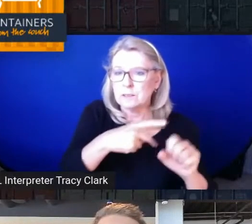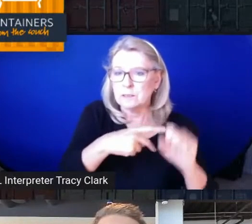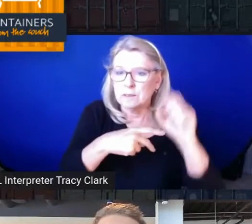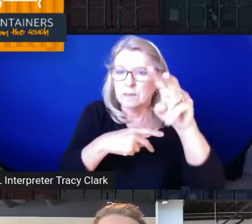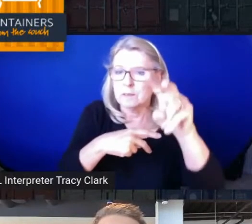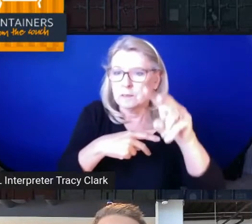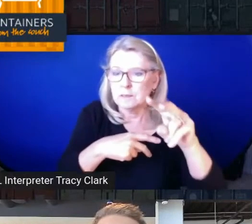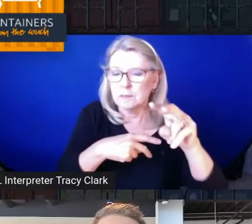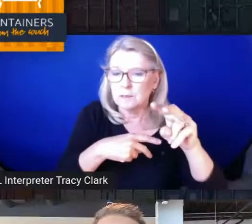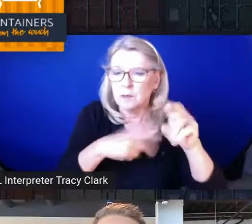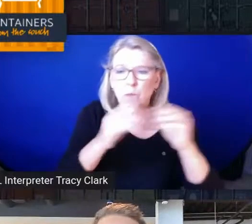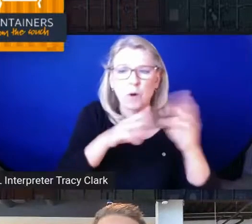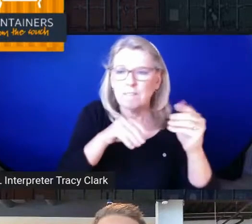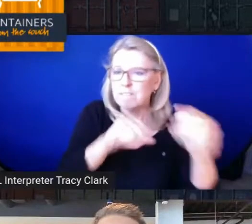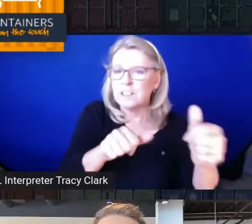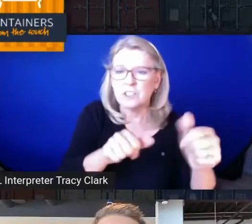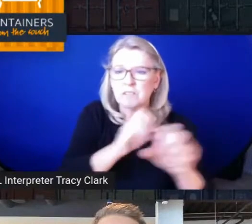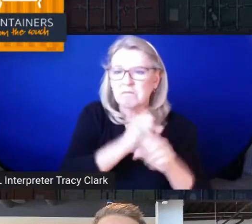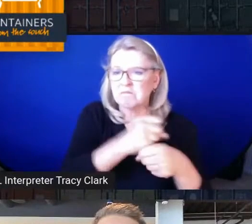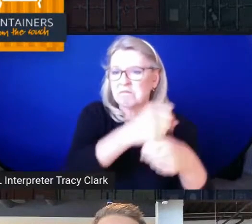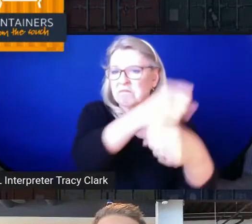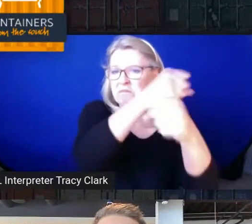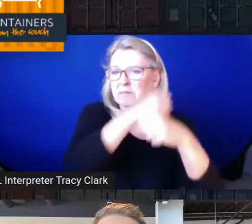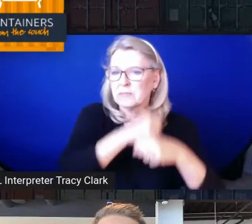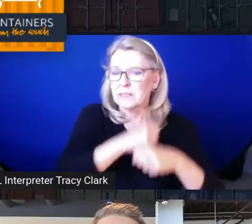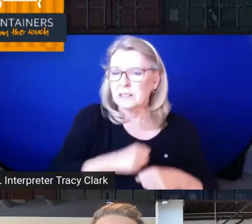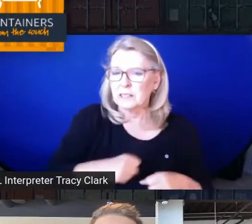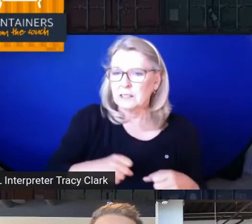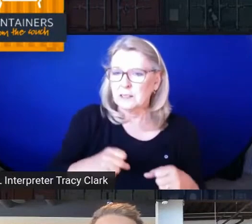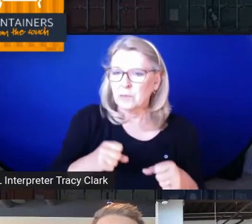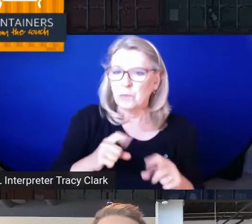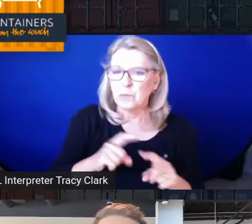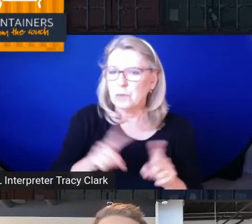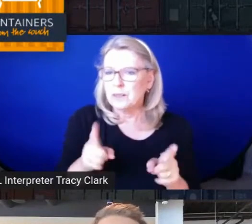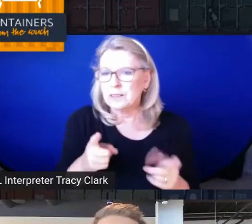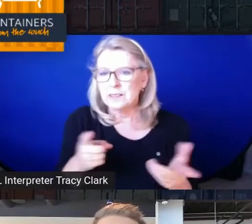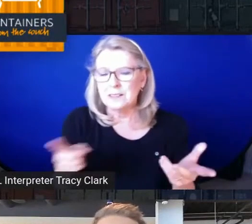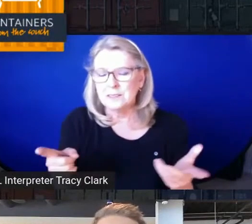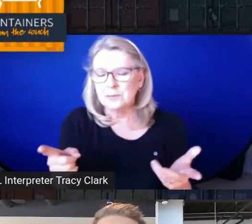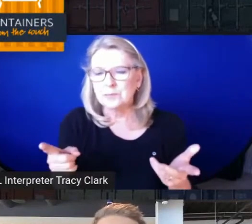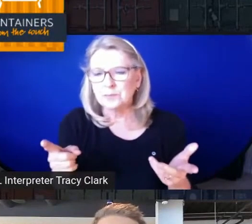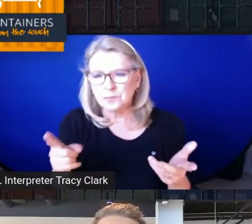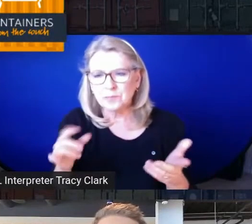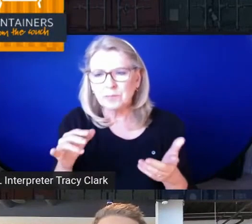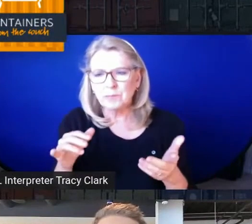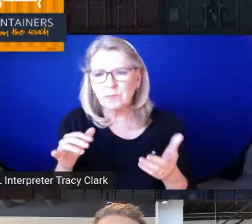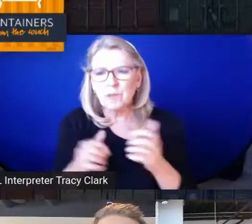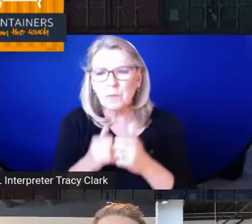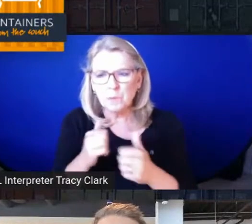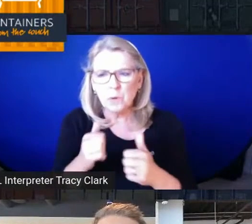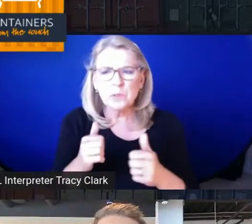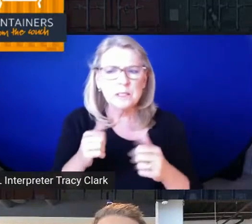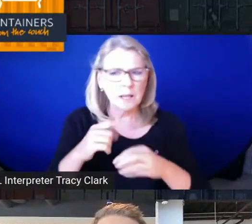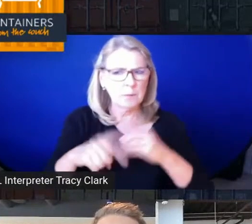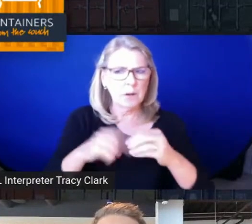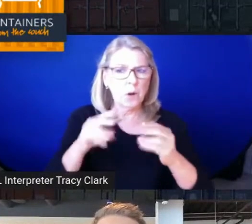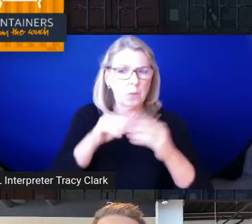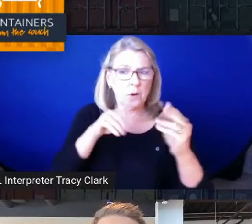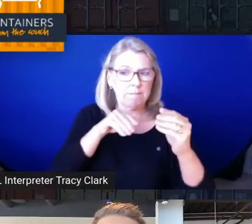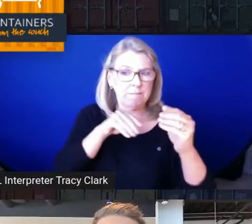more efficient way. But yet, yeah, it's all about being more efficient and bringing more